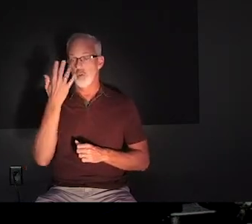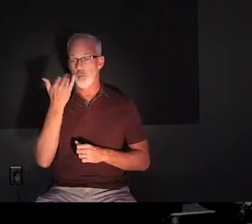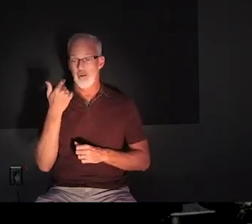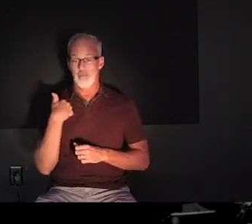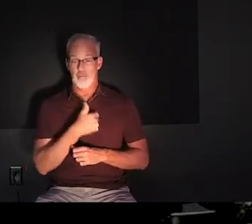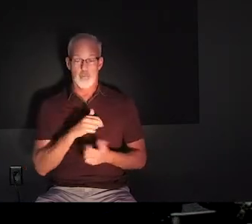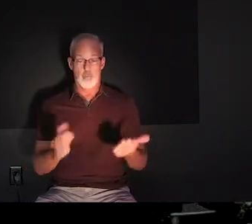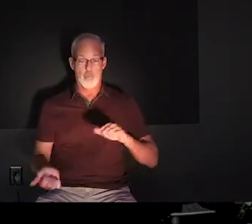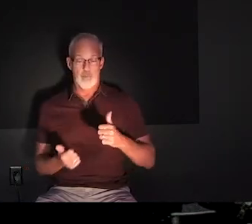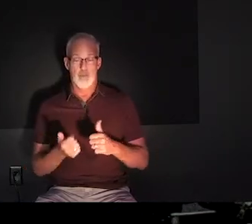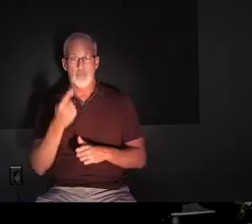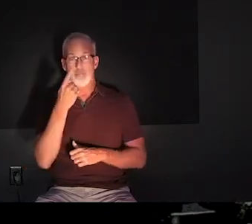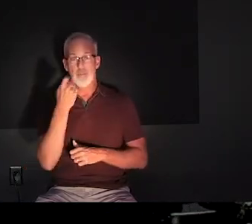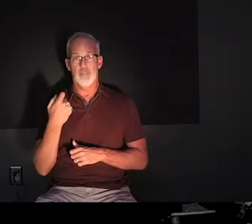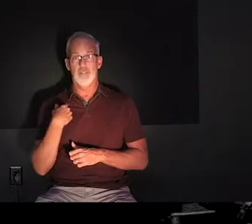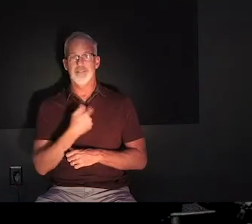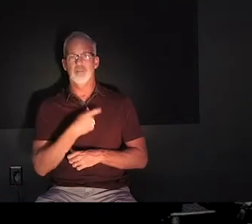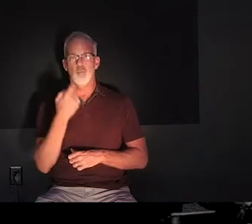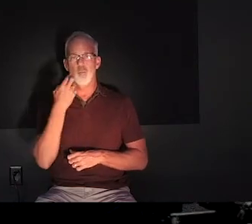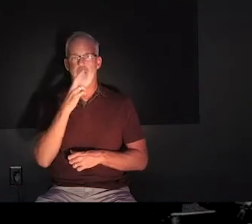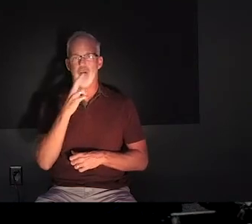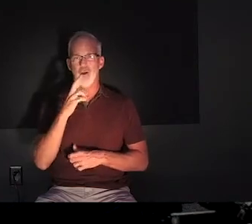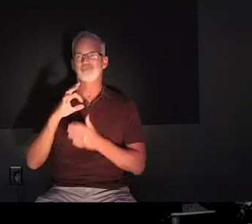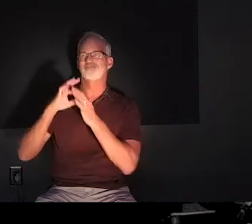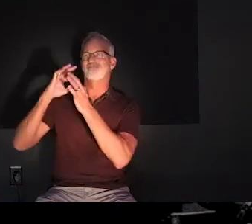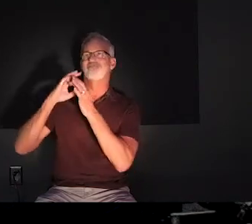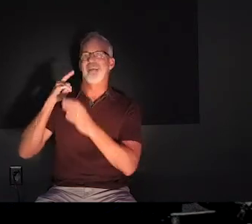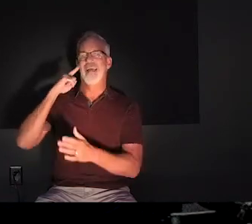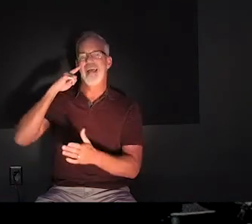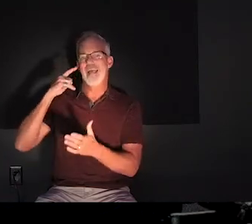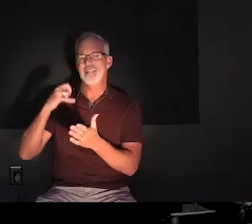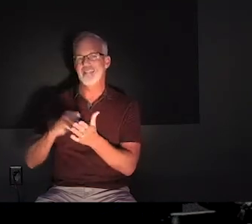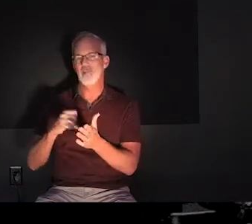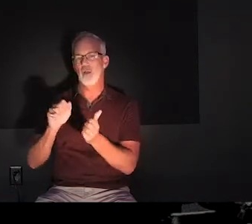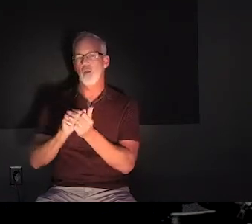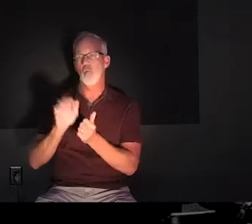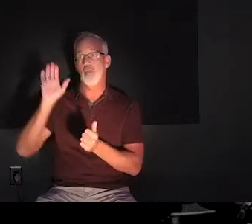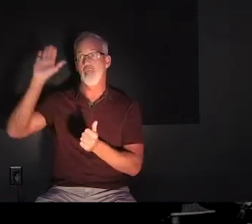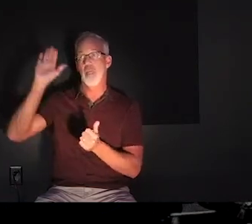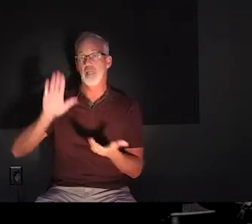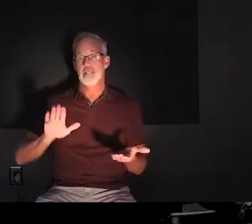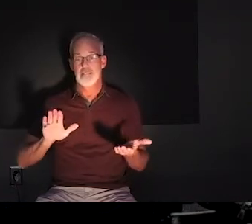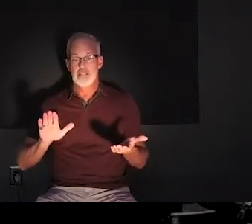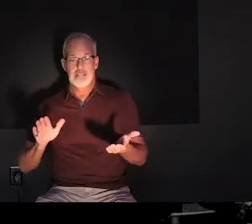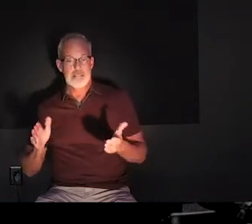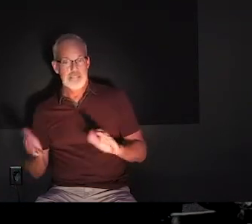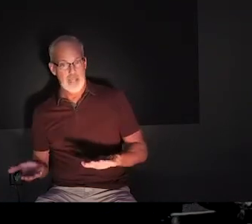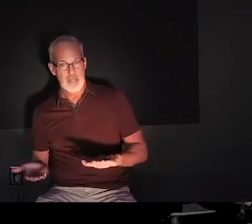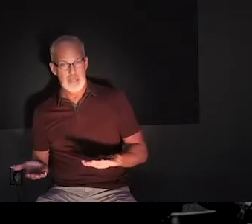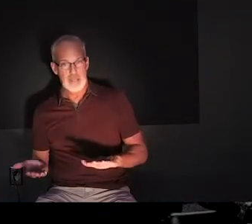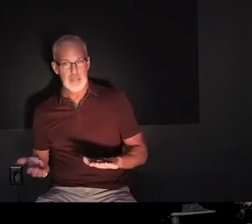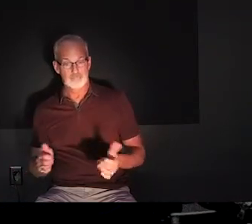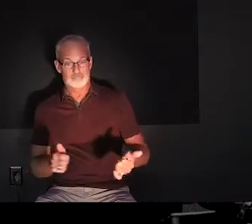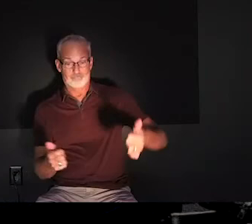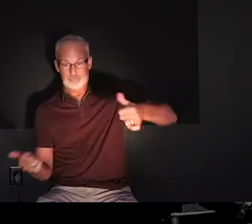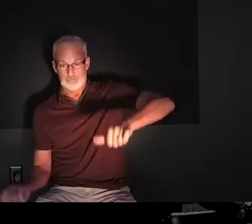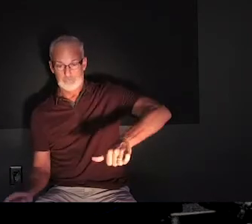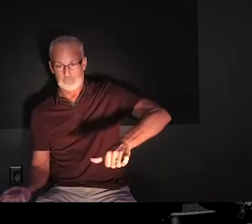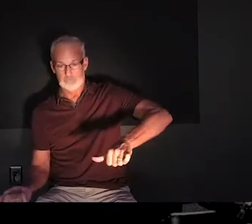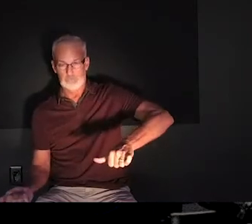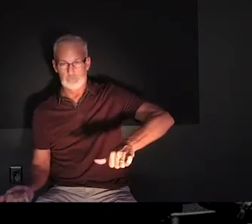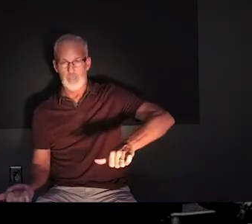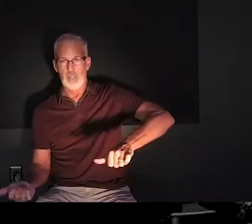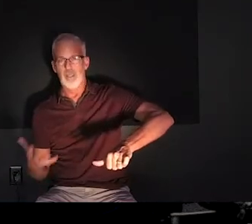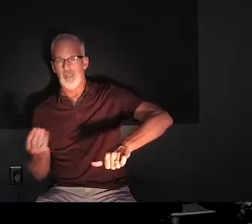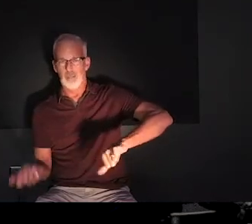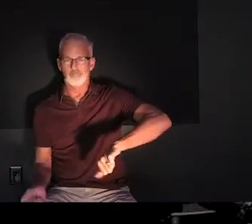baptized, because we are identifying with the death. We are identifying with the burial, and